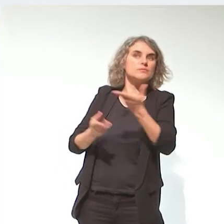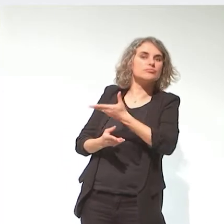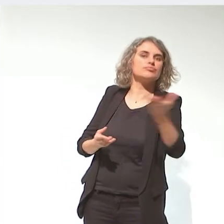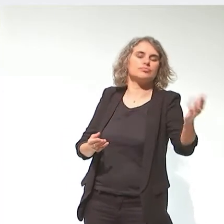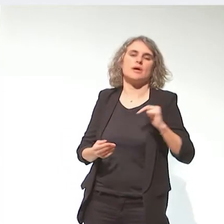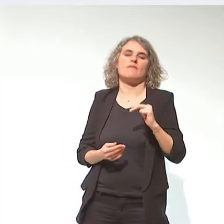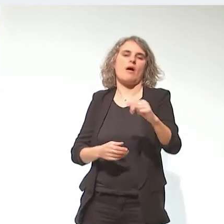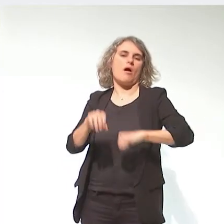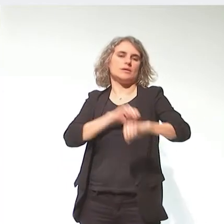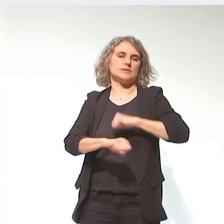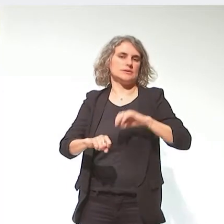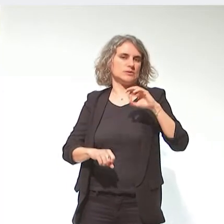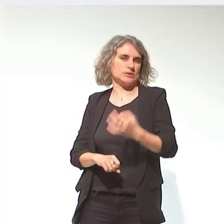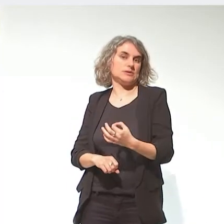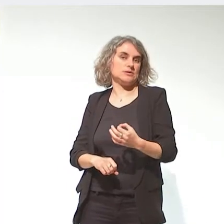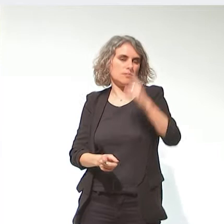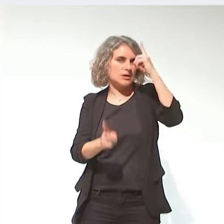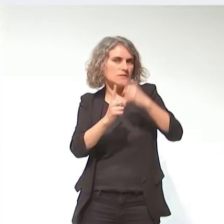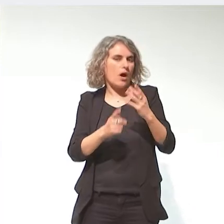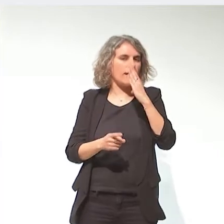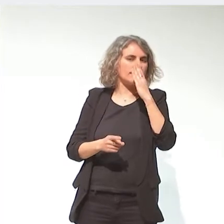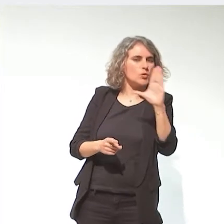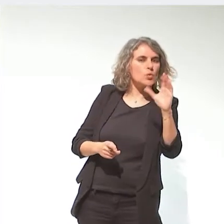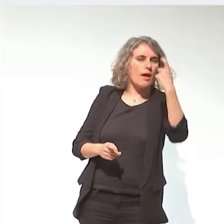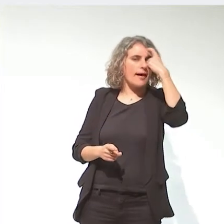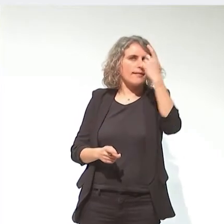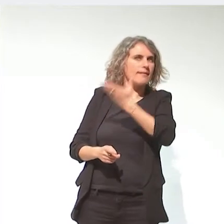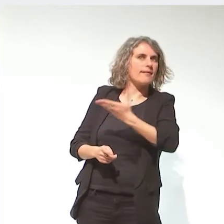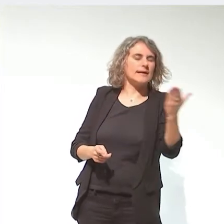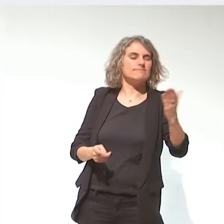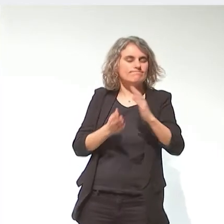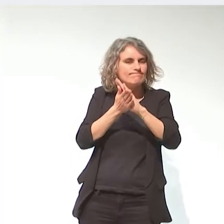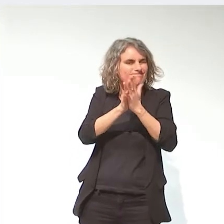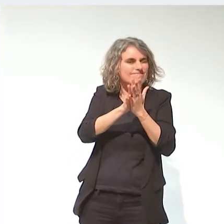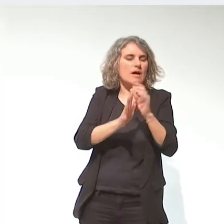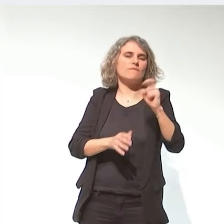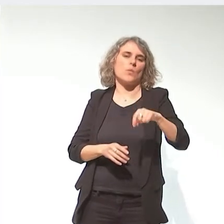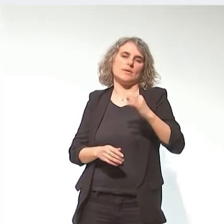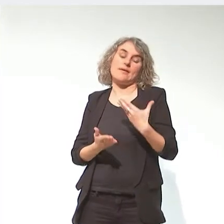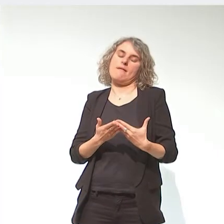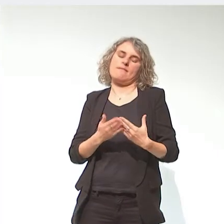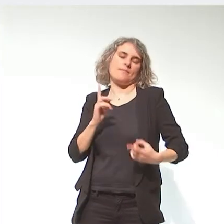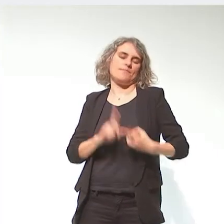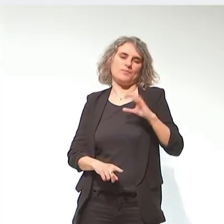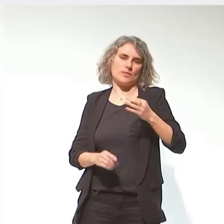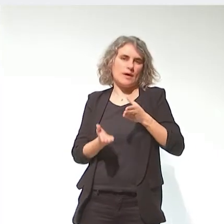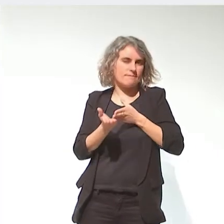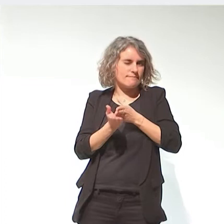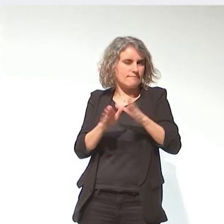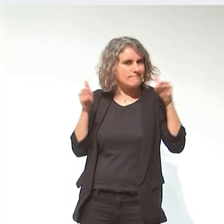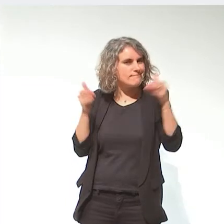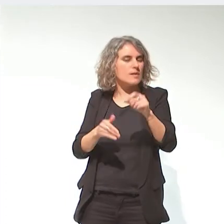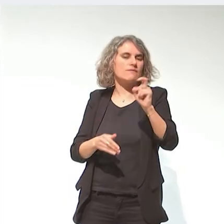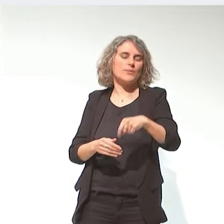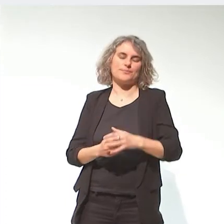society attitudes. It is one of the key that we have to move forward. And of course, the challenge that we are facing now